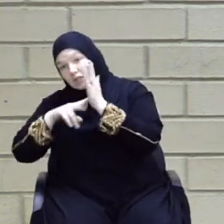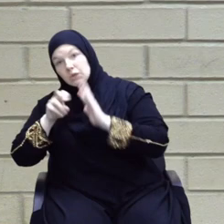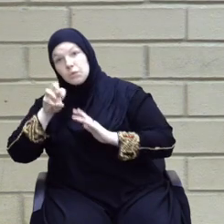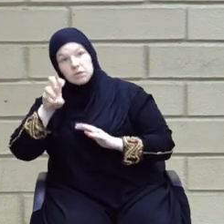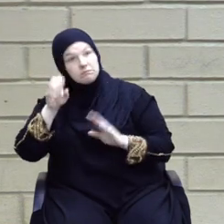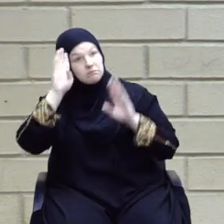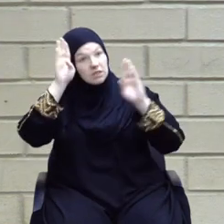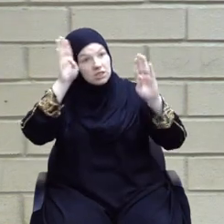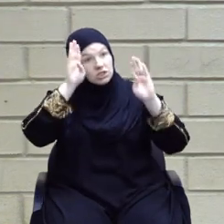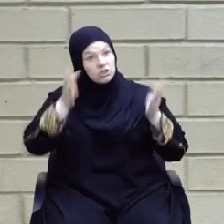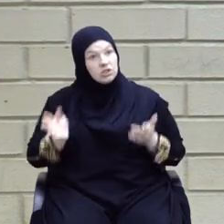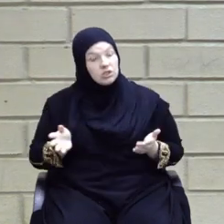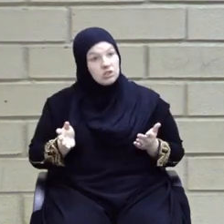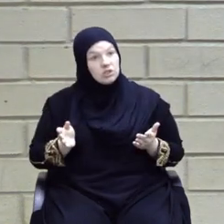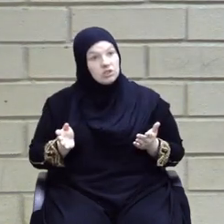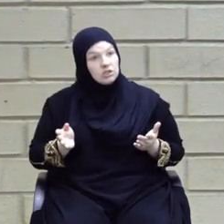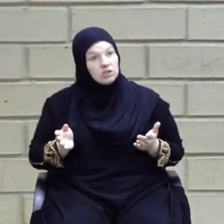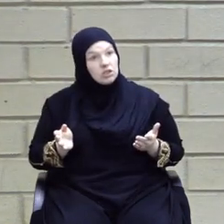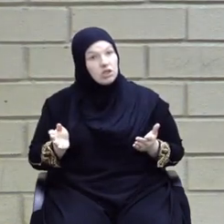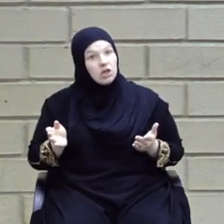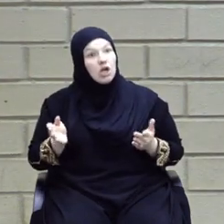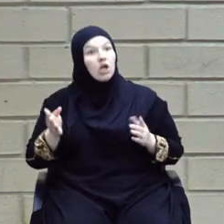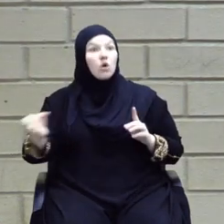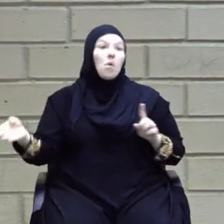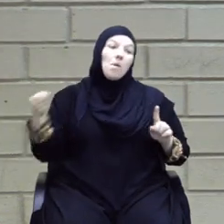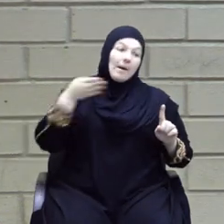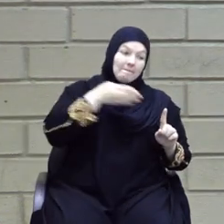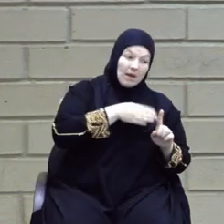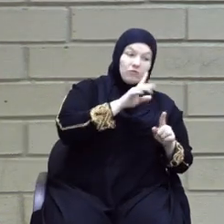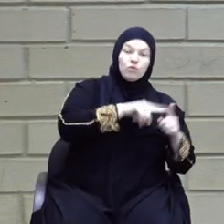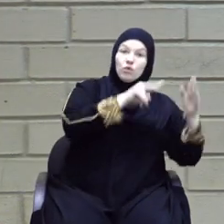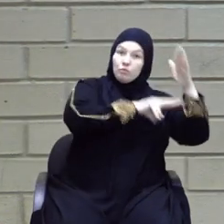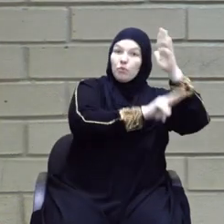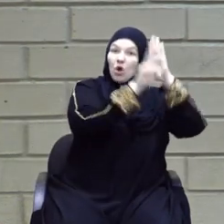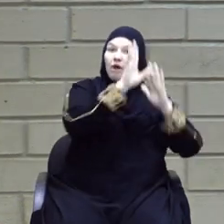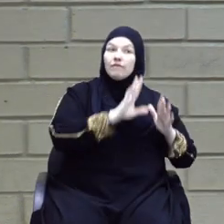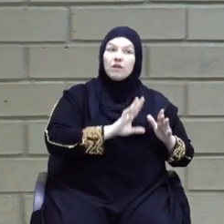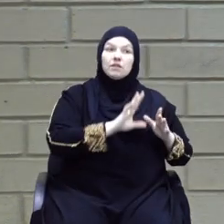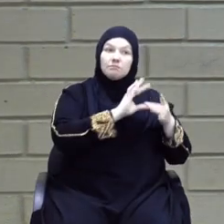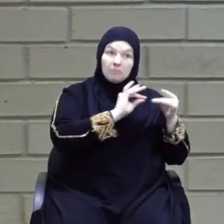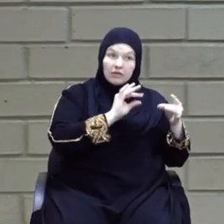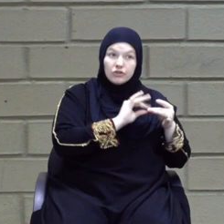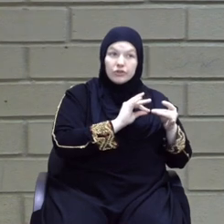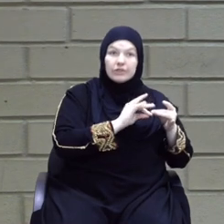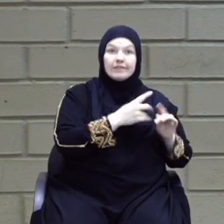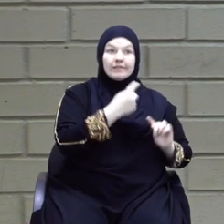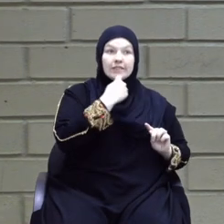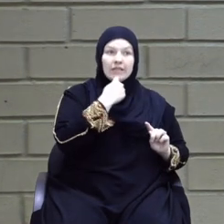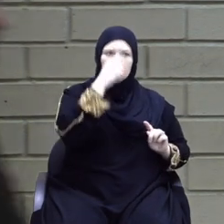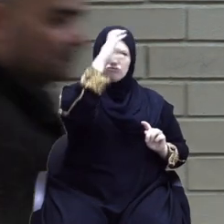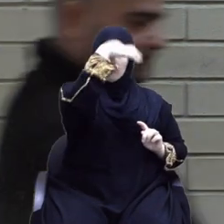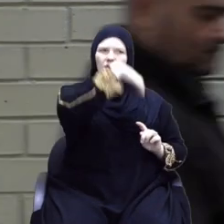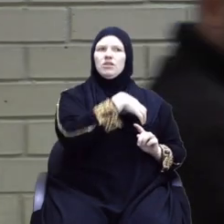going back to the word stranger and to the status of being strangers,